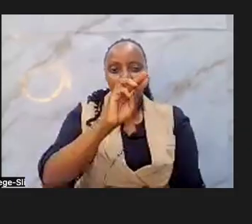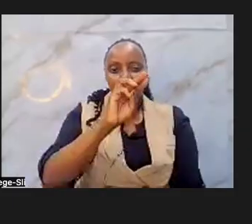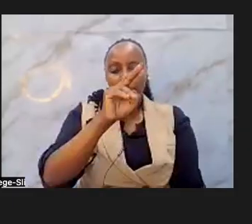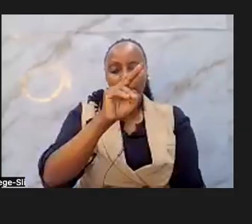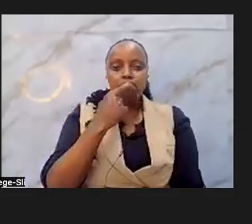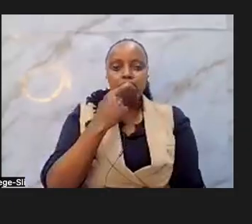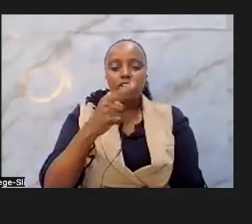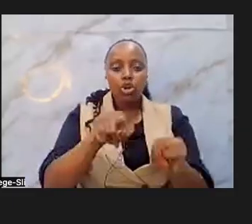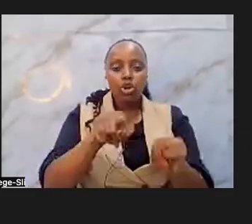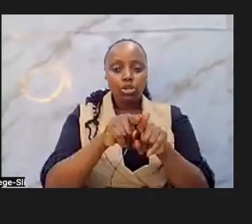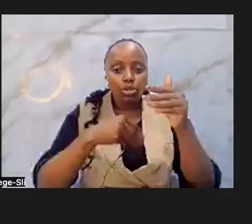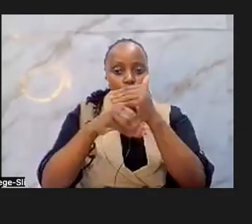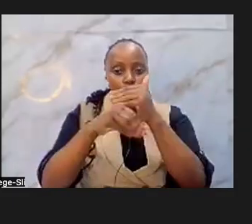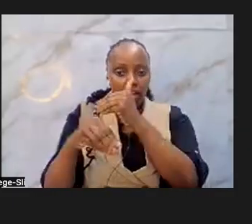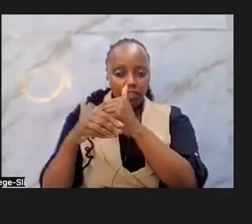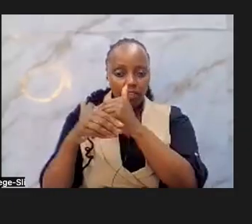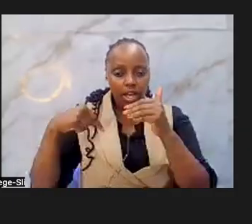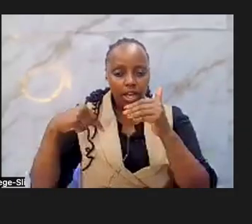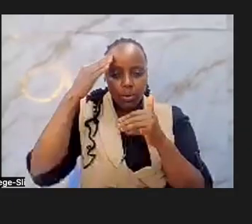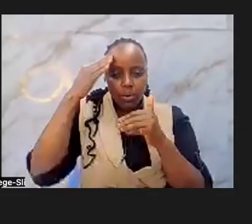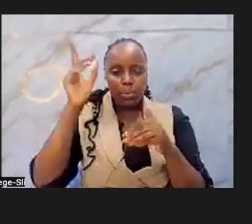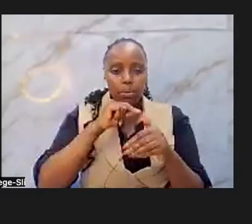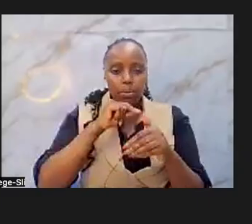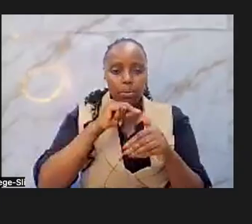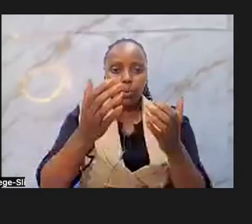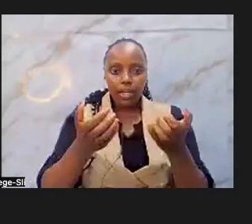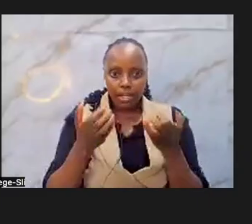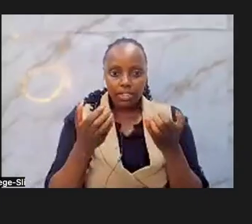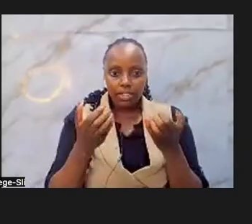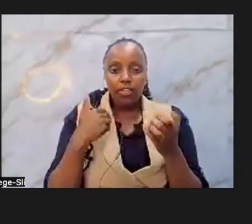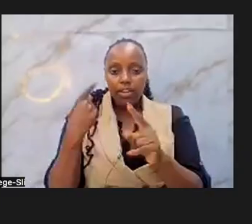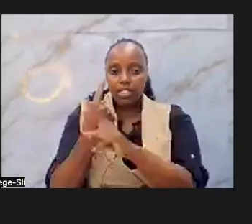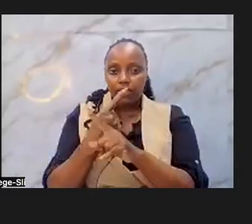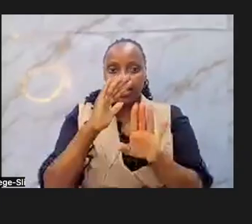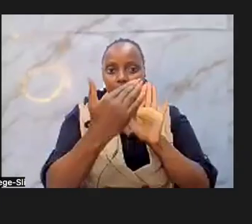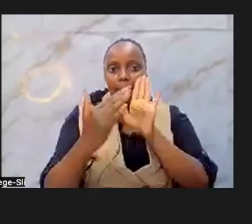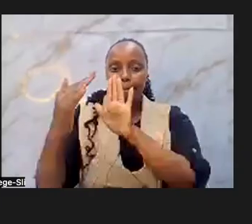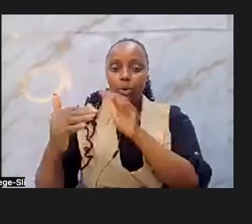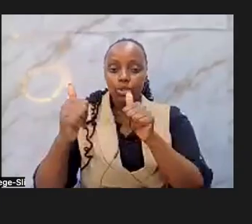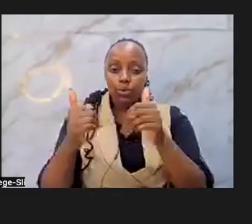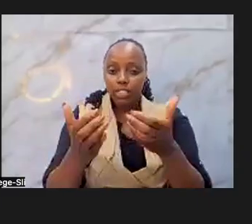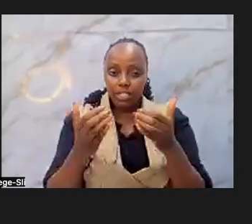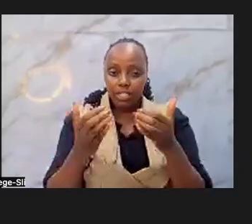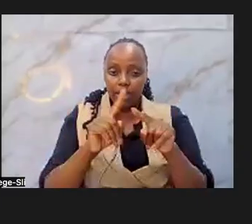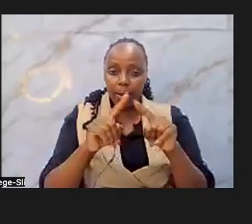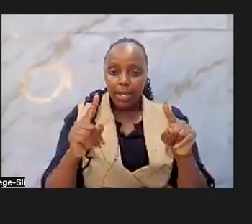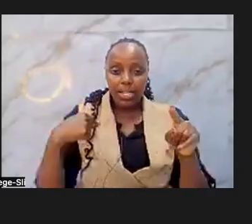need a multi-sectoral approach. We know this, right? But what we know is that it's not like we need grassroots action, and there's